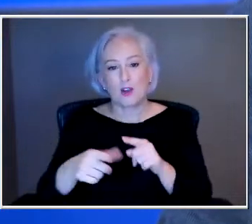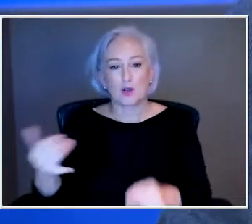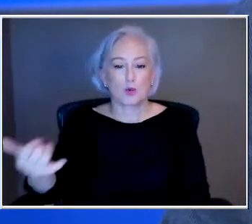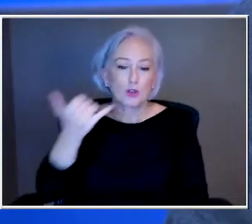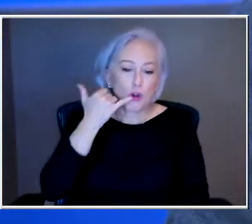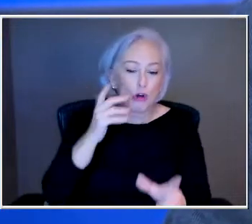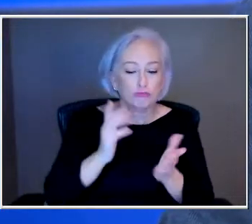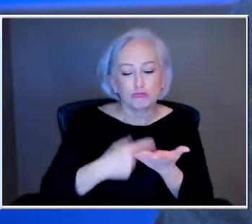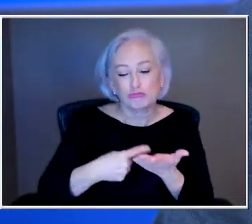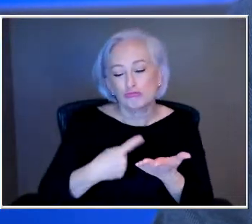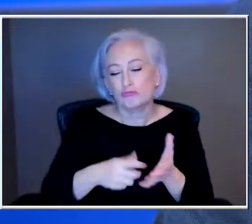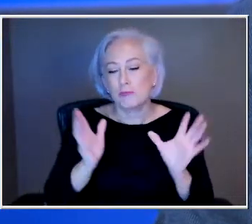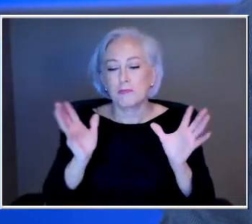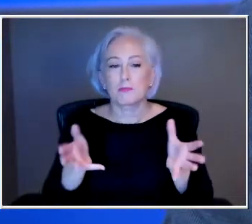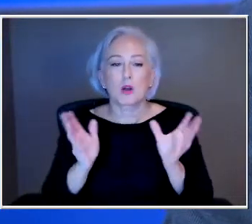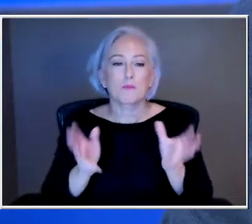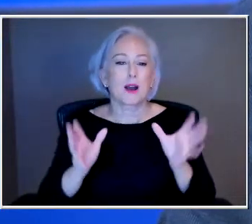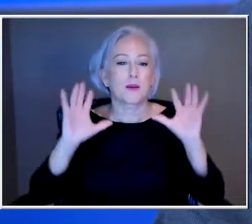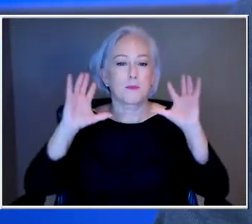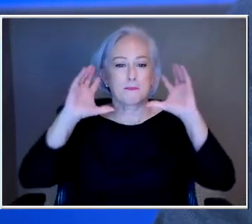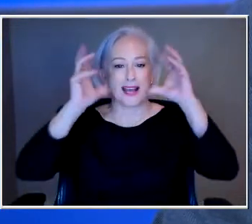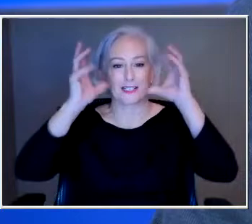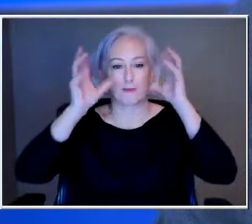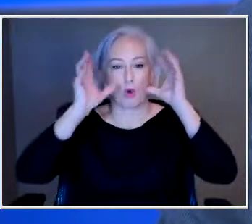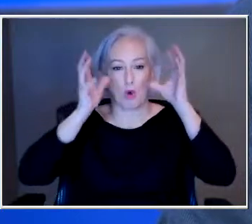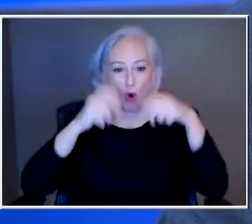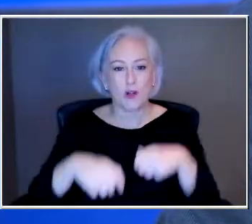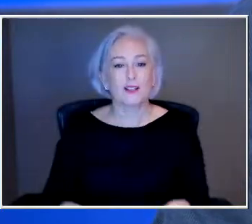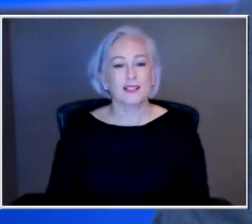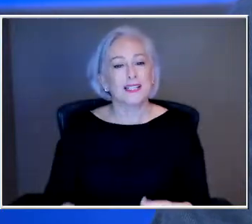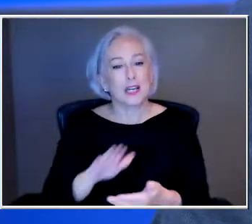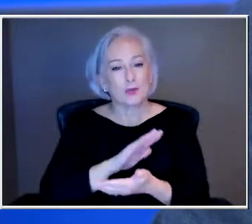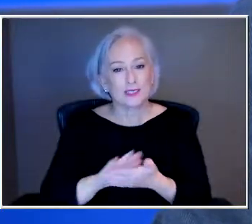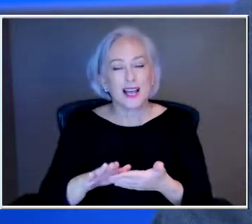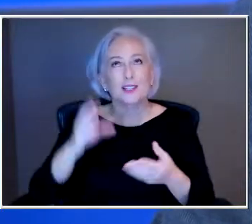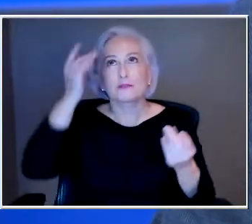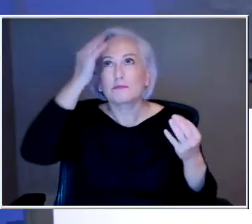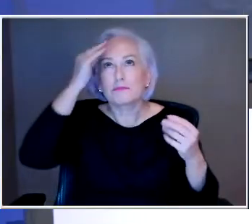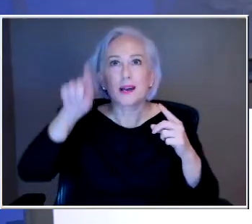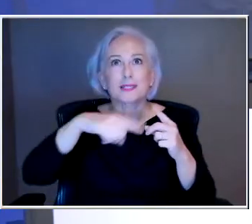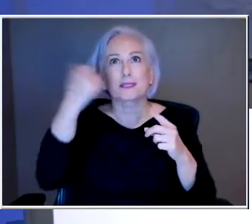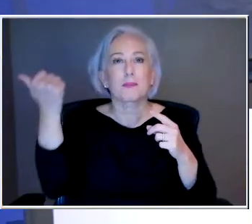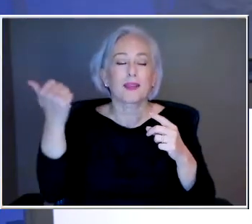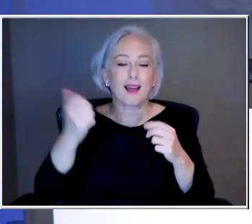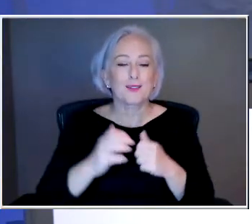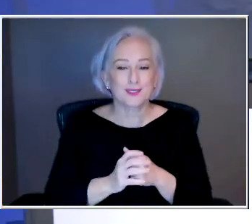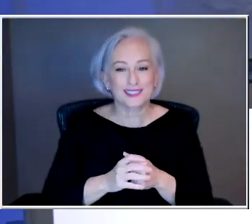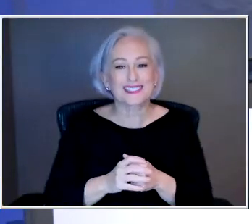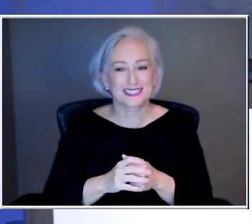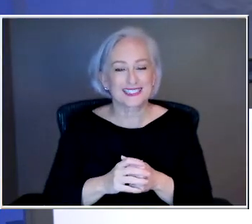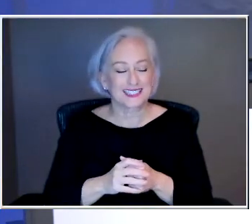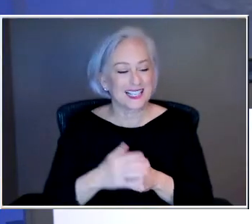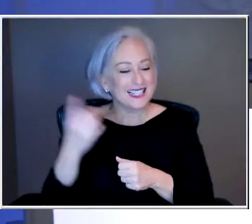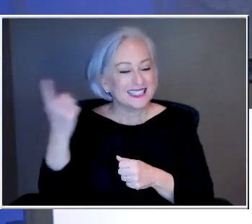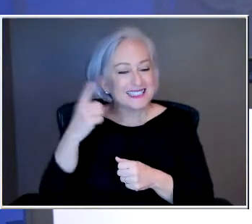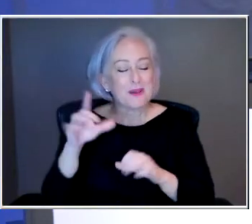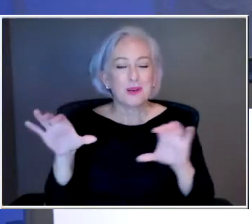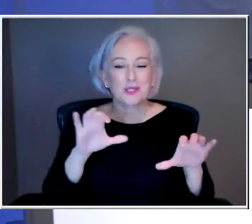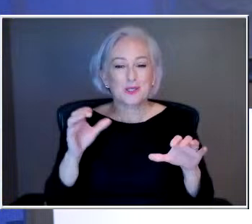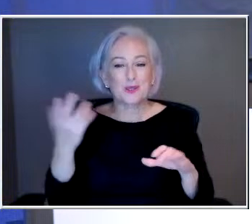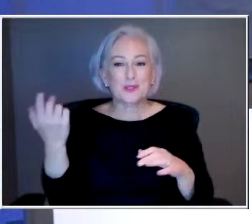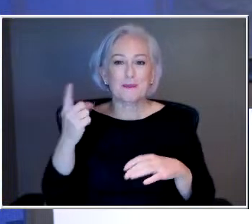just to have somebody to talk to that would take my mind off of some of the things I was going through. Someone to do something normal.